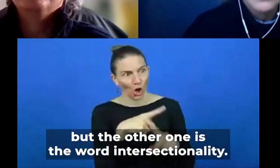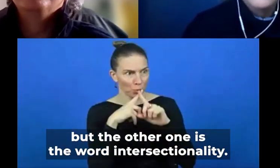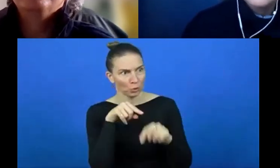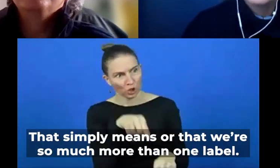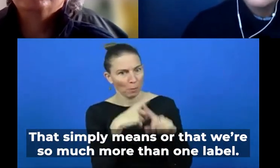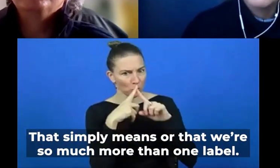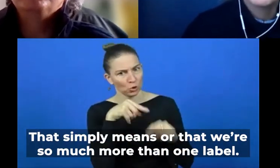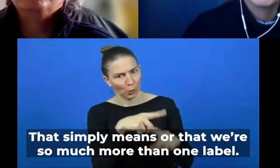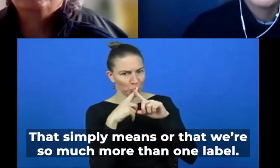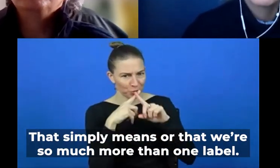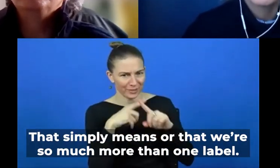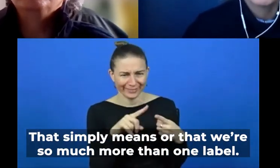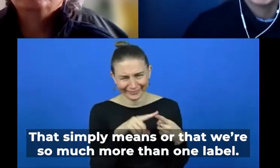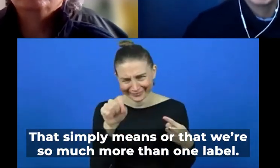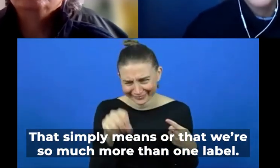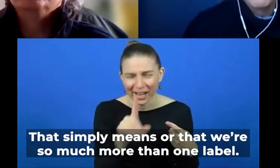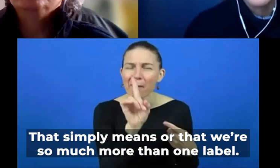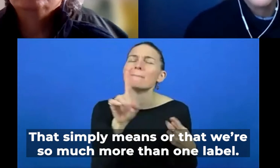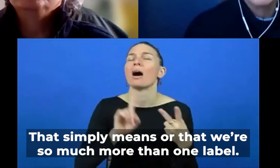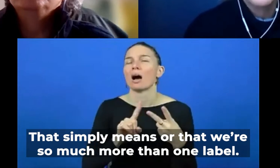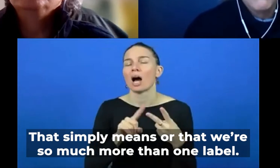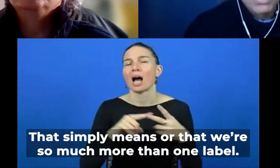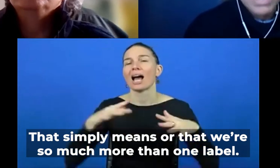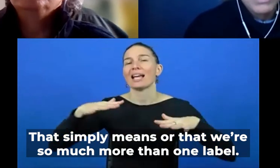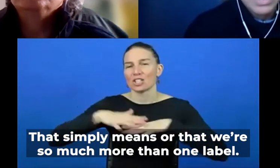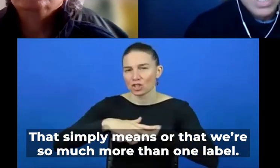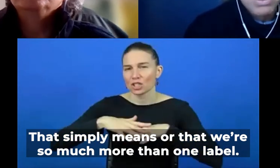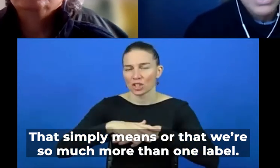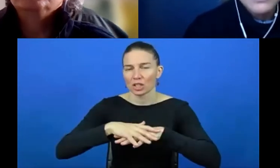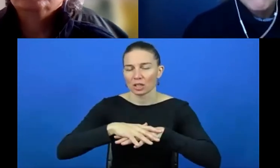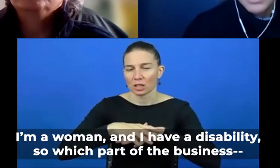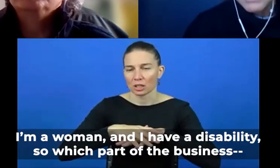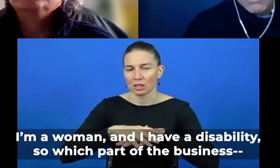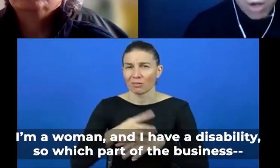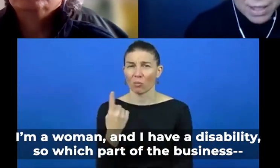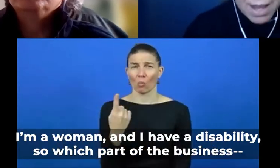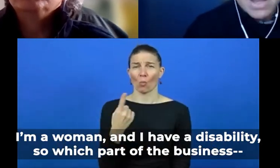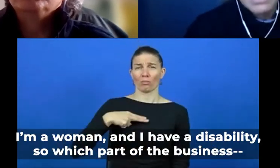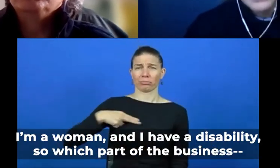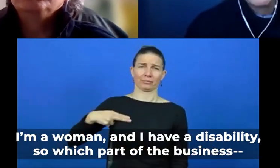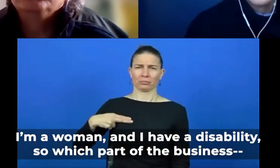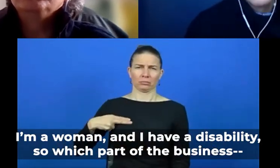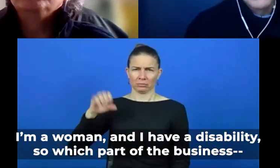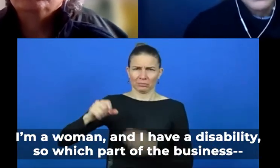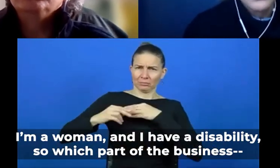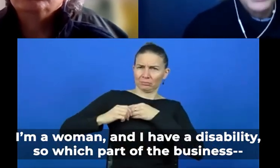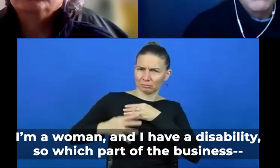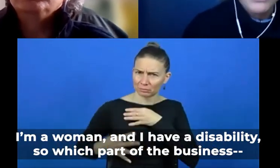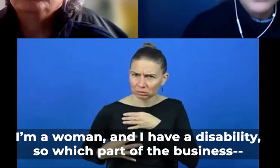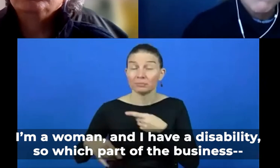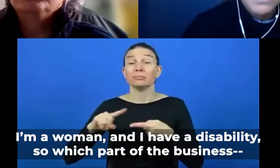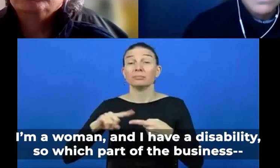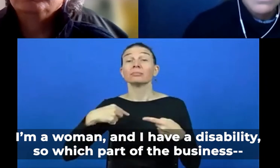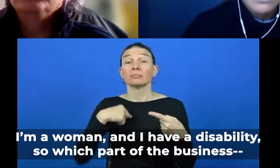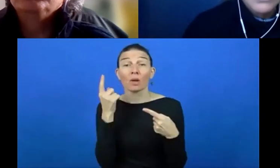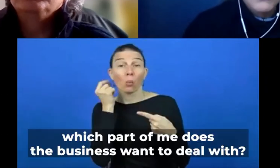intersectionality. And that simply means that we're so much more than one label. I am a woman and I have a disability. So which part